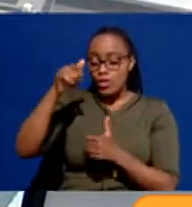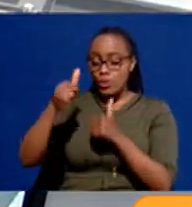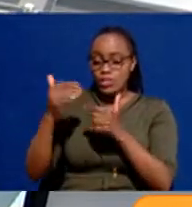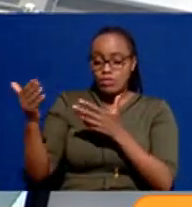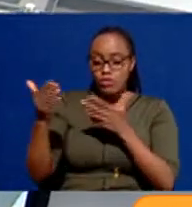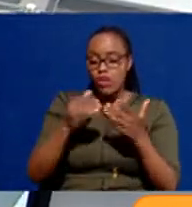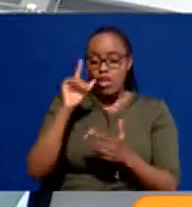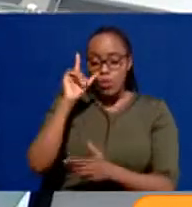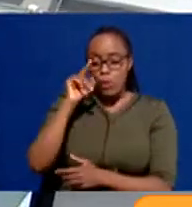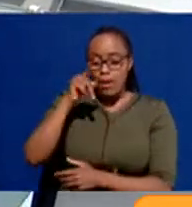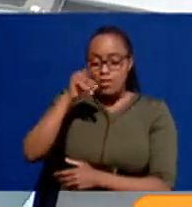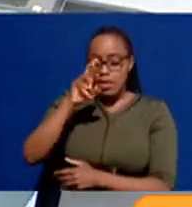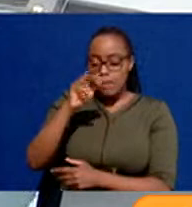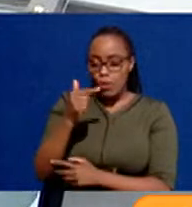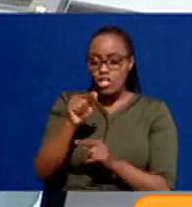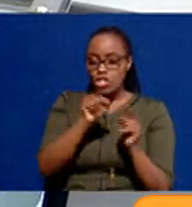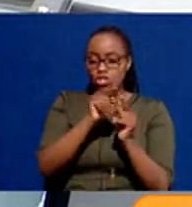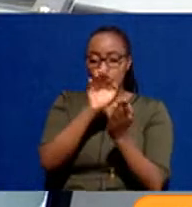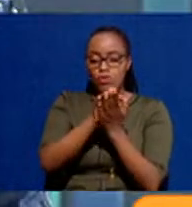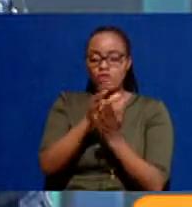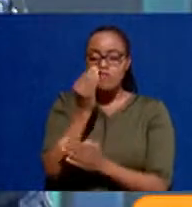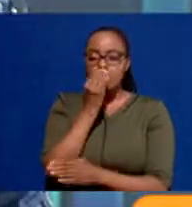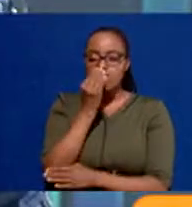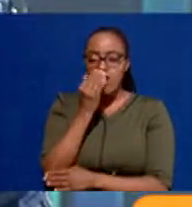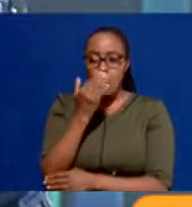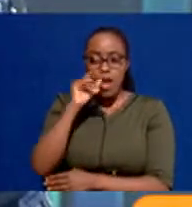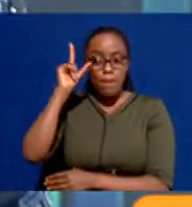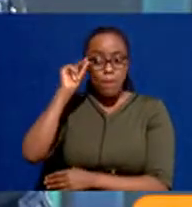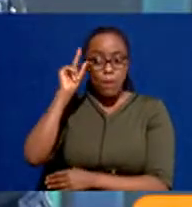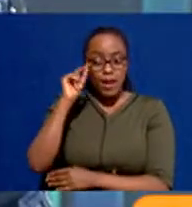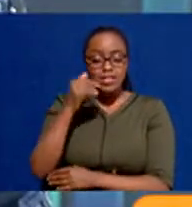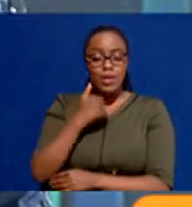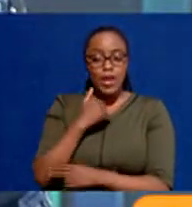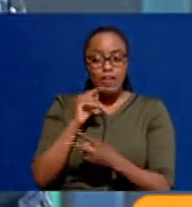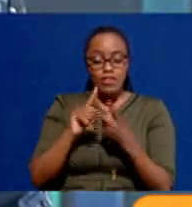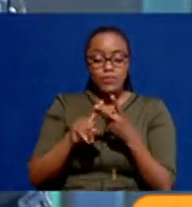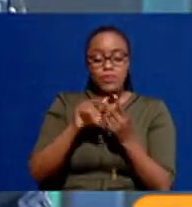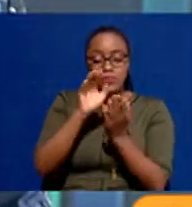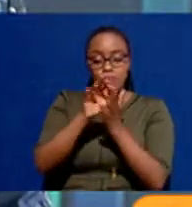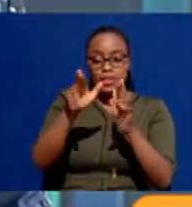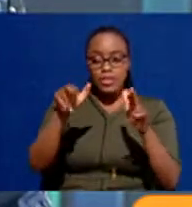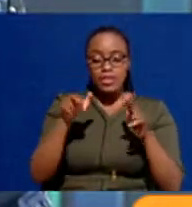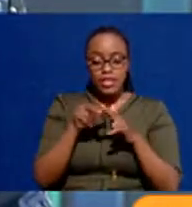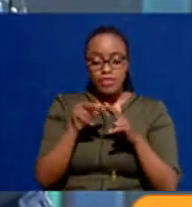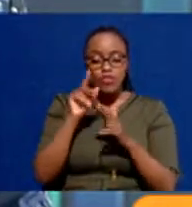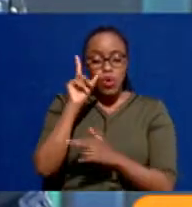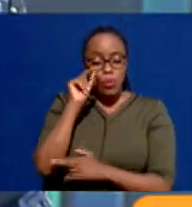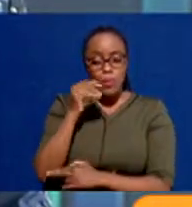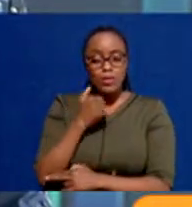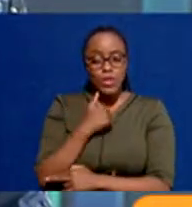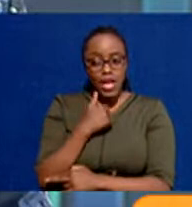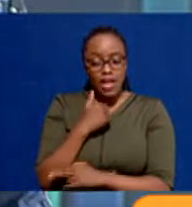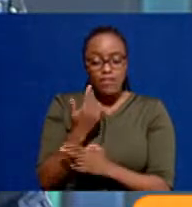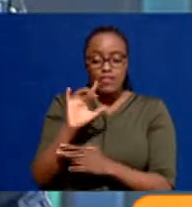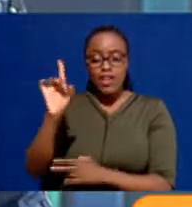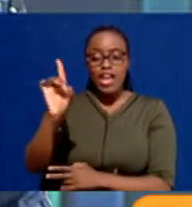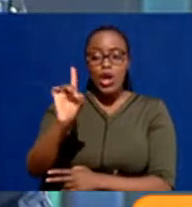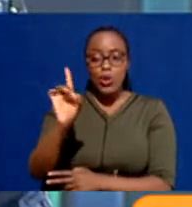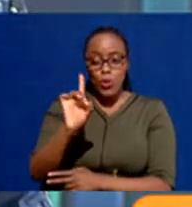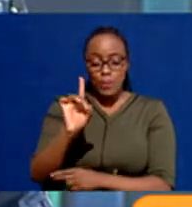port of Mombasa. We are storing some foodstuffs in Mombasa. We have warehouses in Mombasa. We have warehouses in